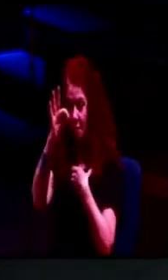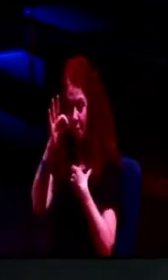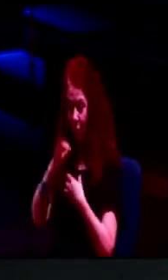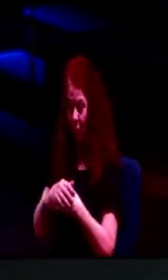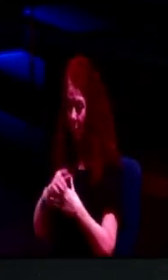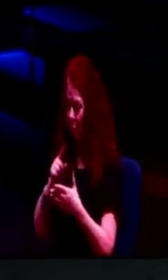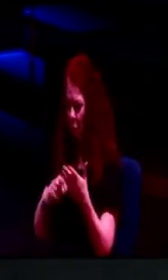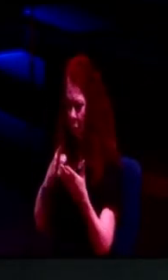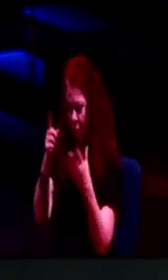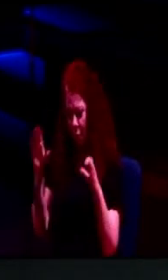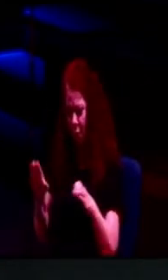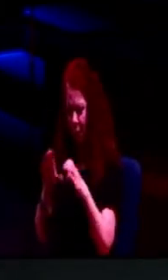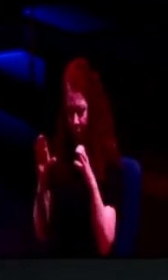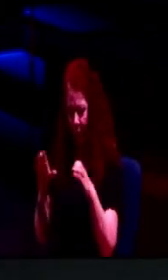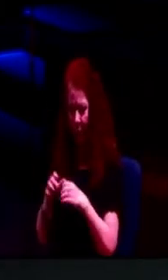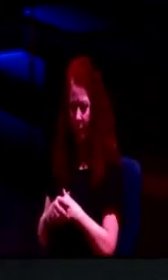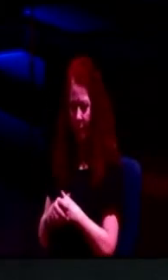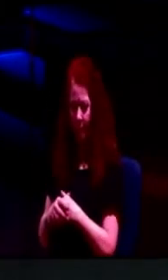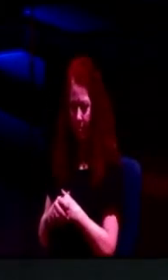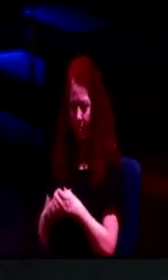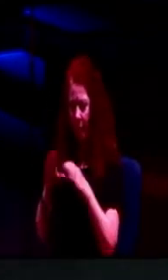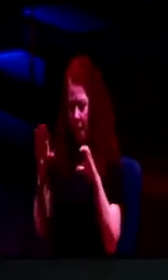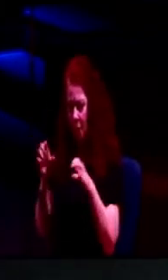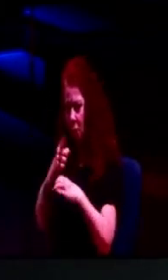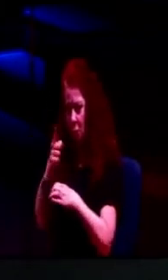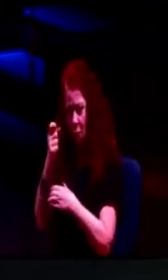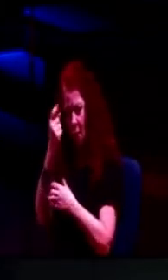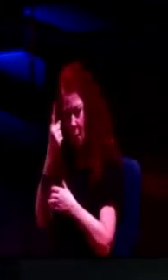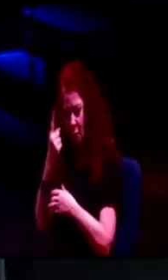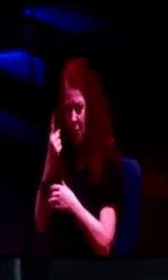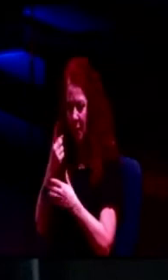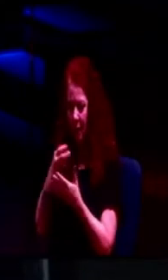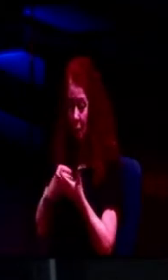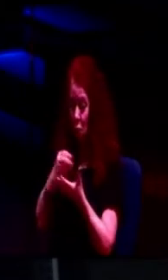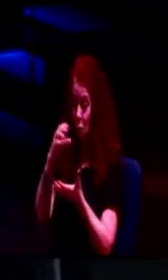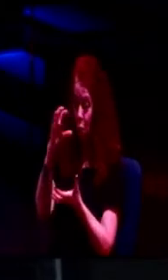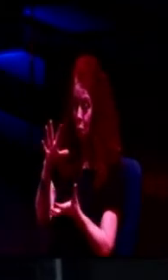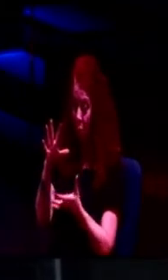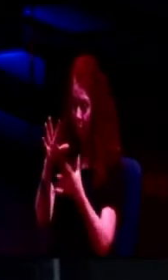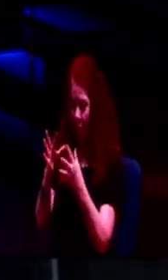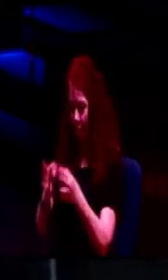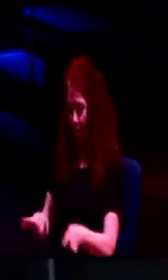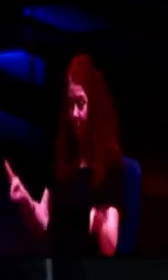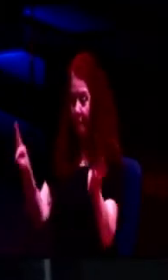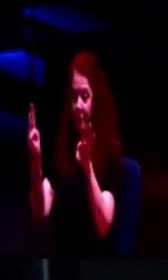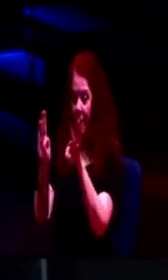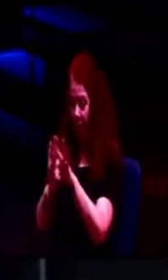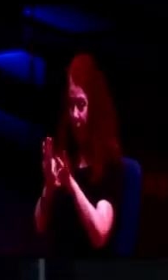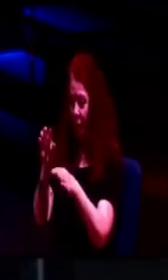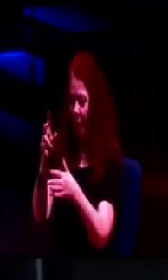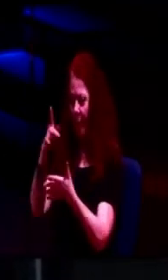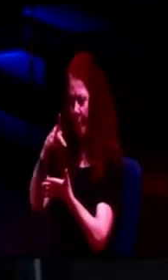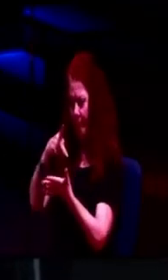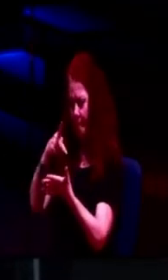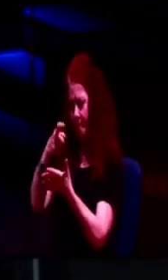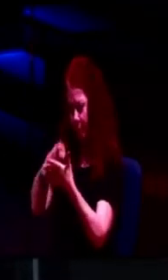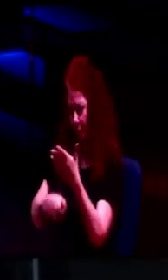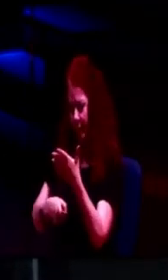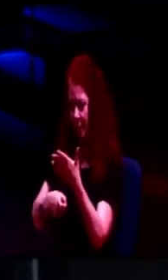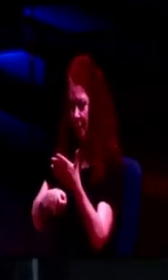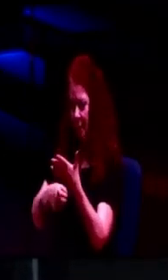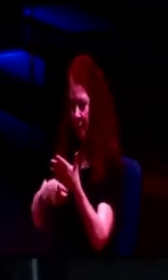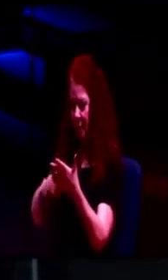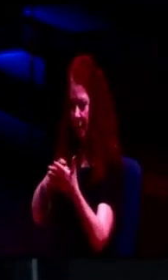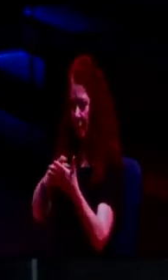What are you doing? Do you understand the richness and fullness of its value and the price that Jesus paid and the value of